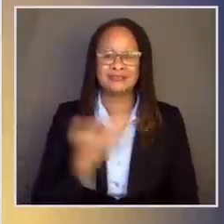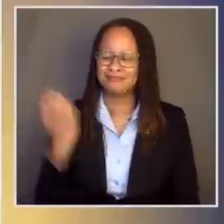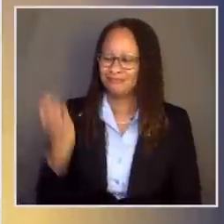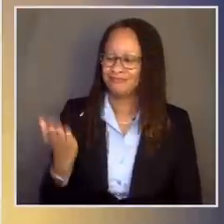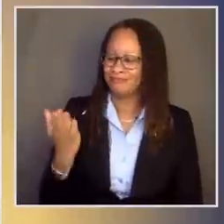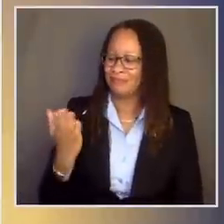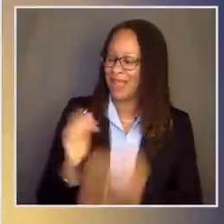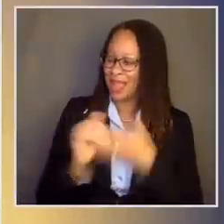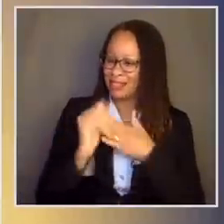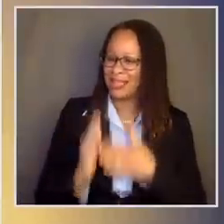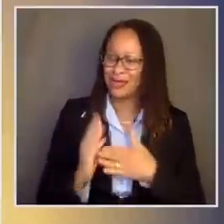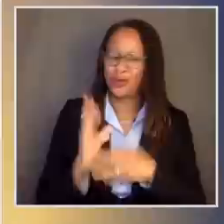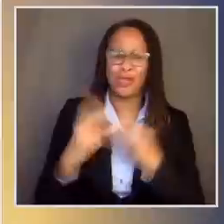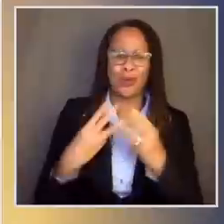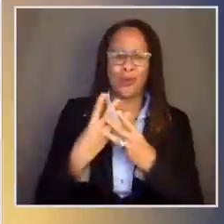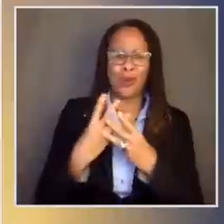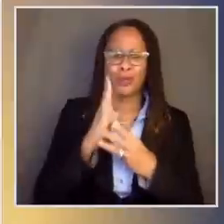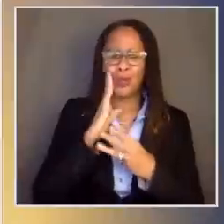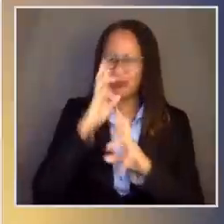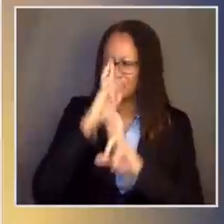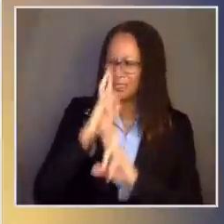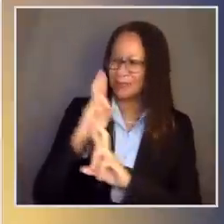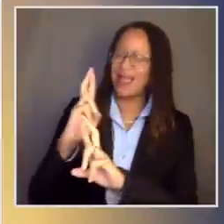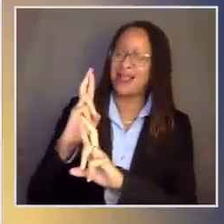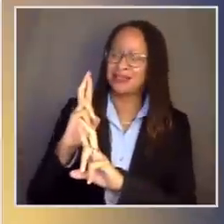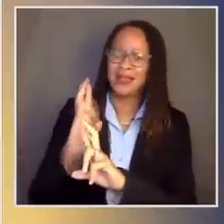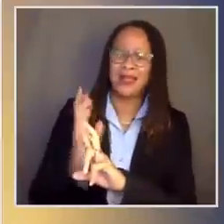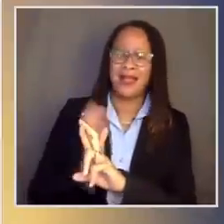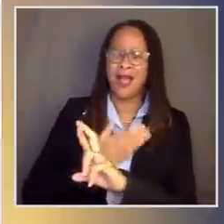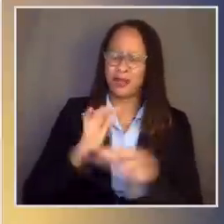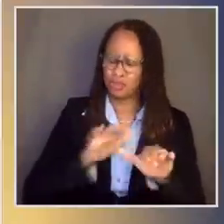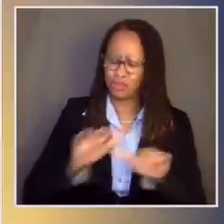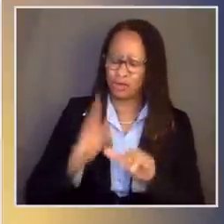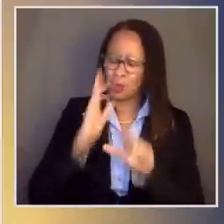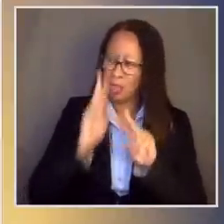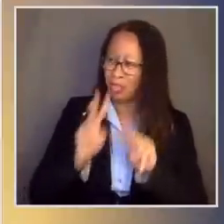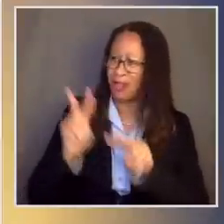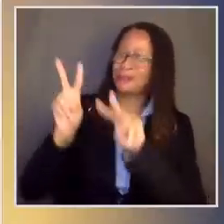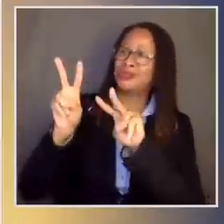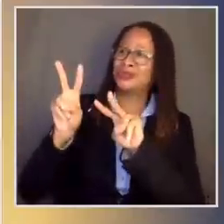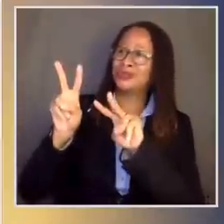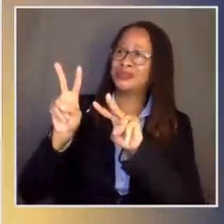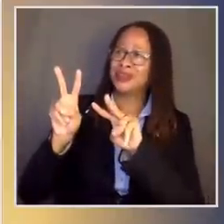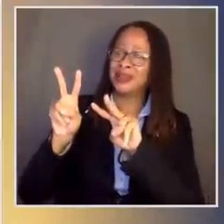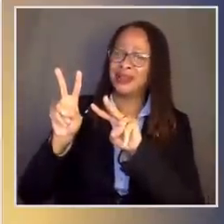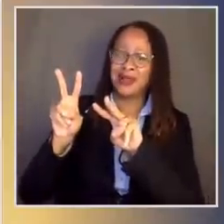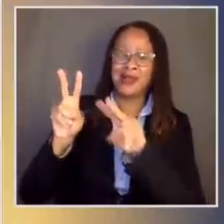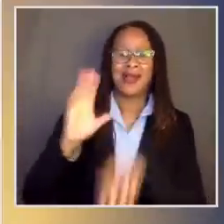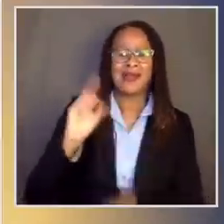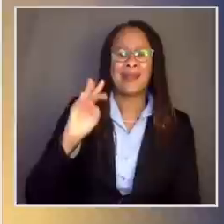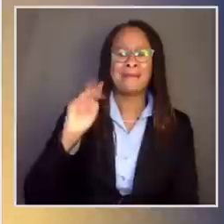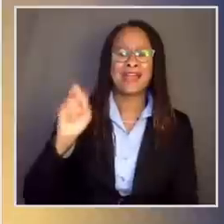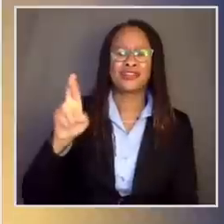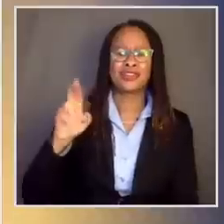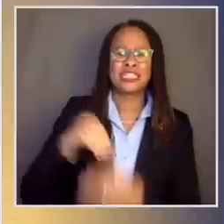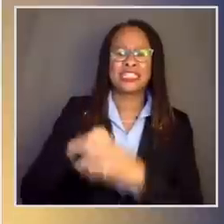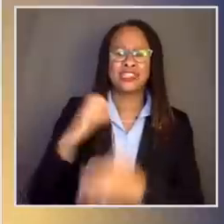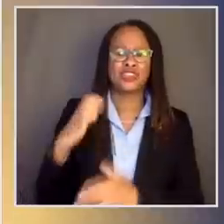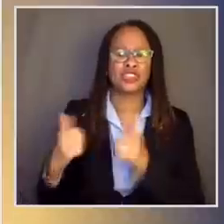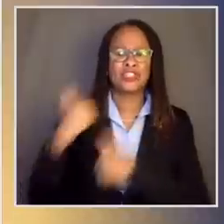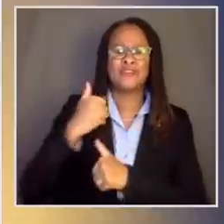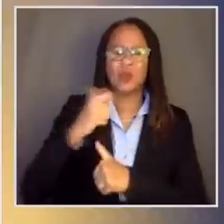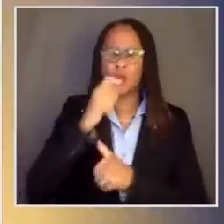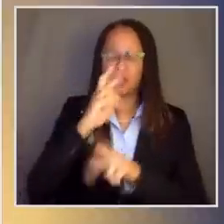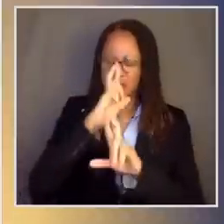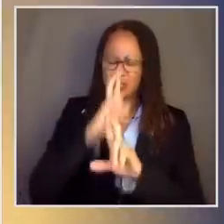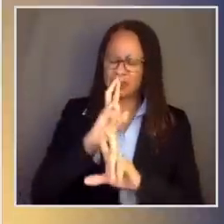will respect and our children will look up to, a commander-in-chief who will respect our troops and